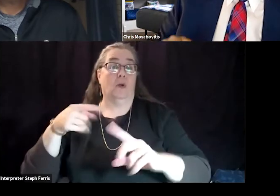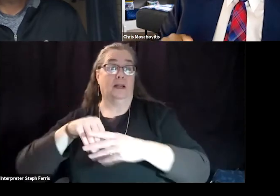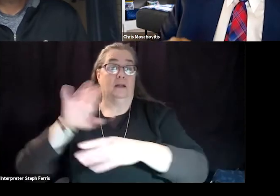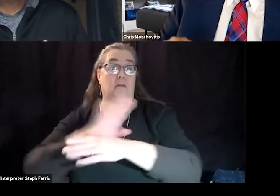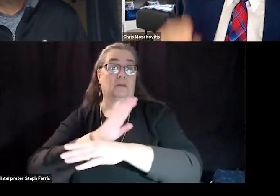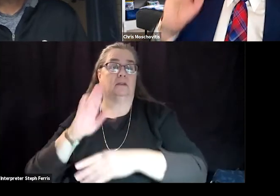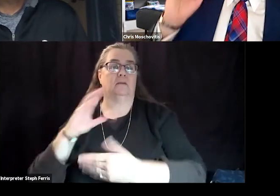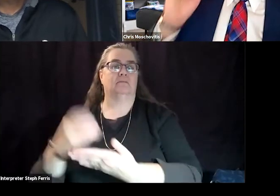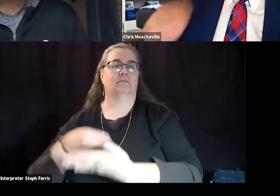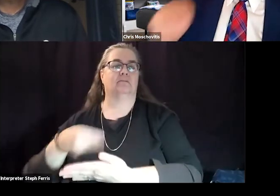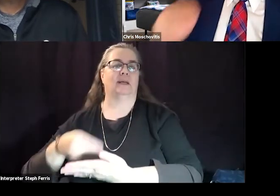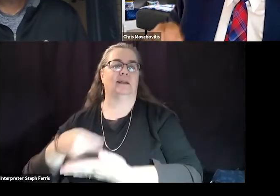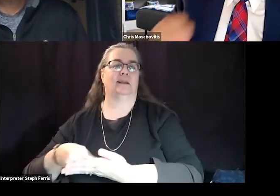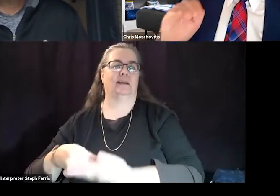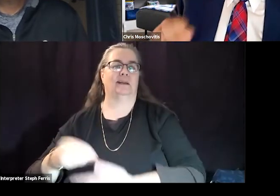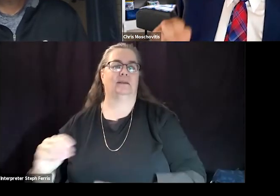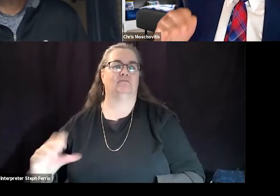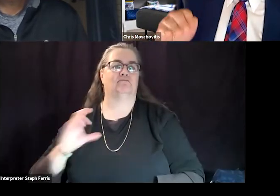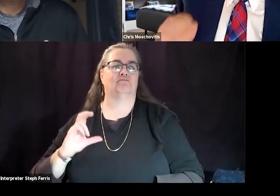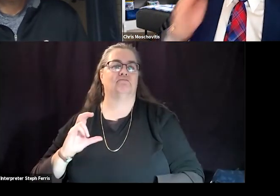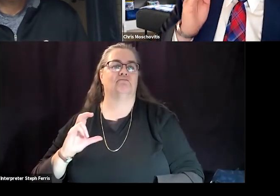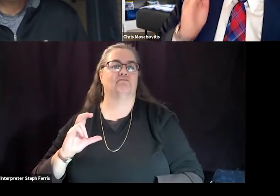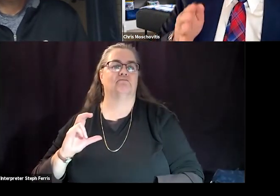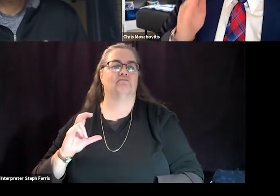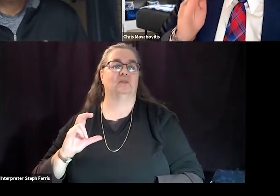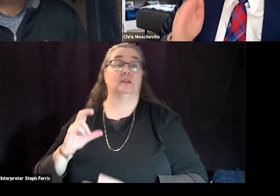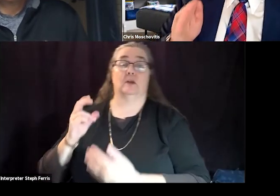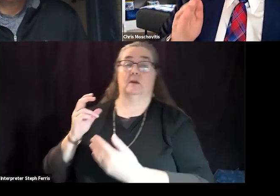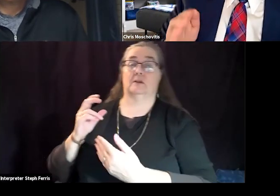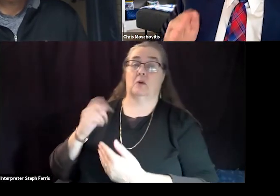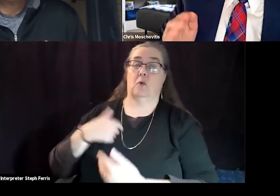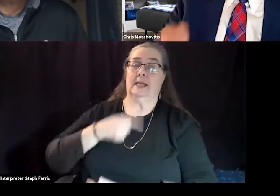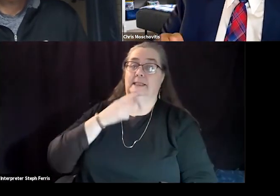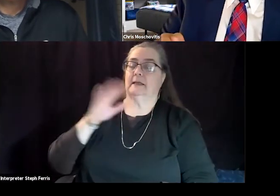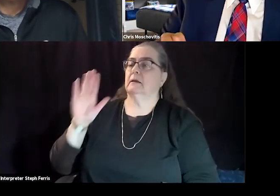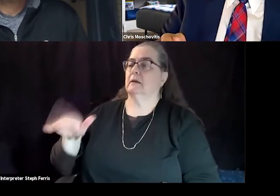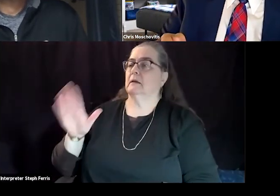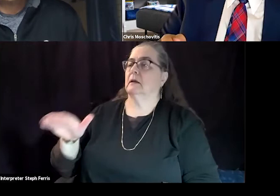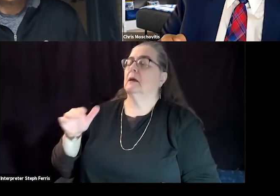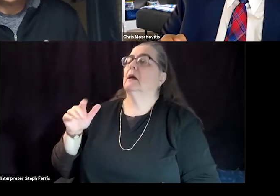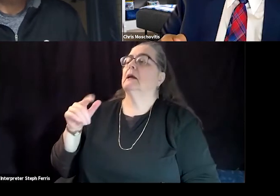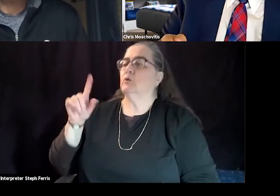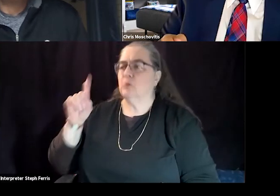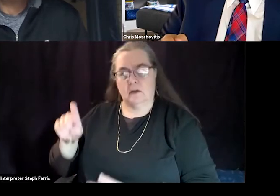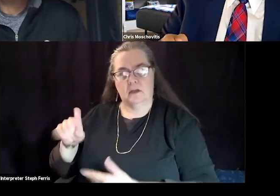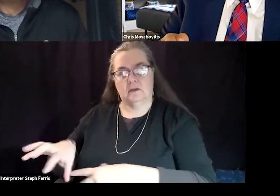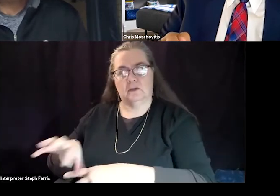cybersecurity controls, their response back is, you're trying to cut into my profits.